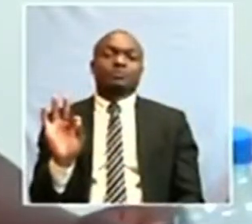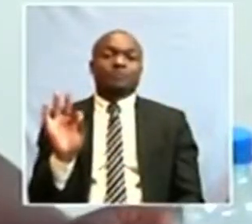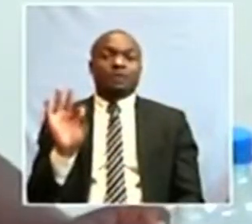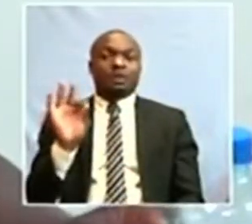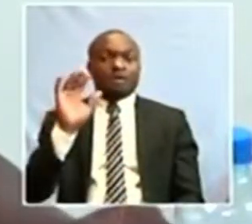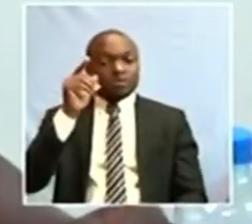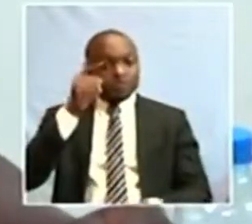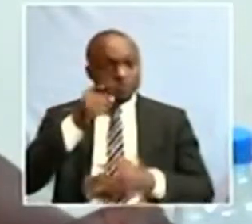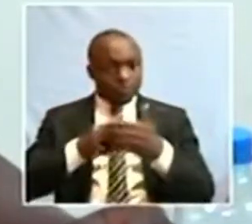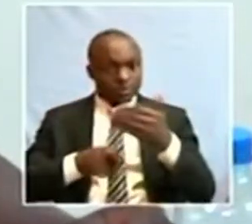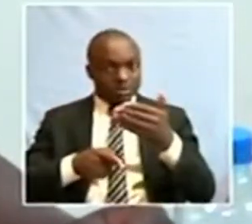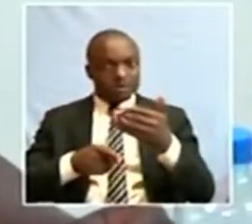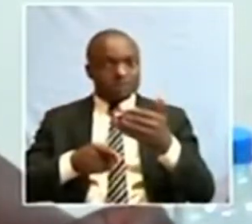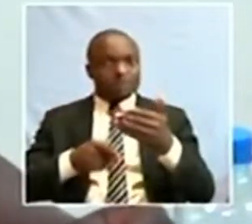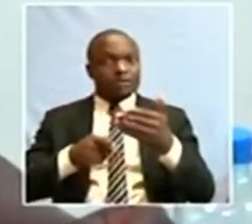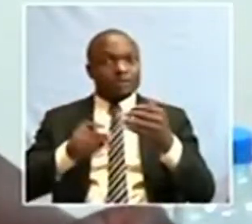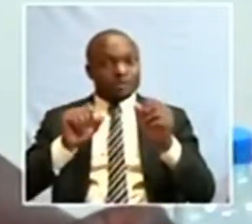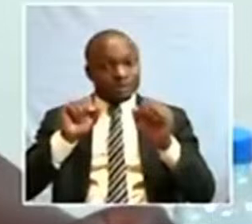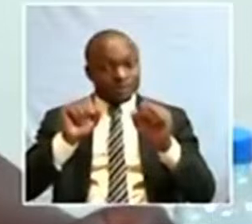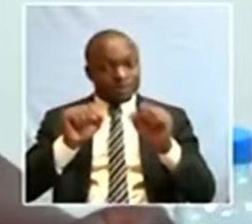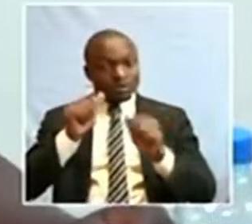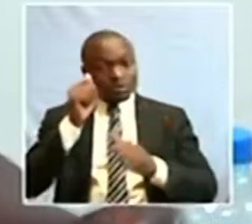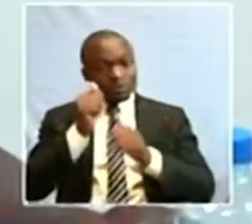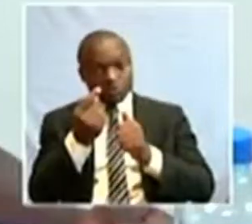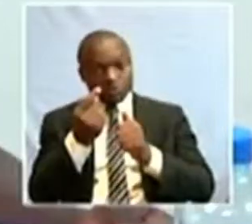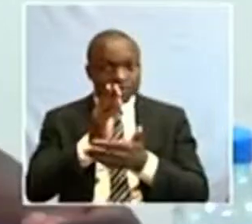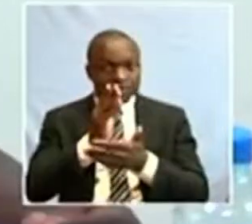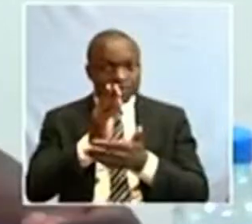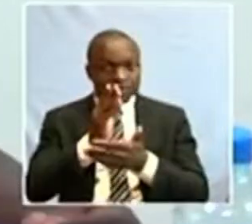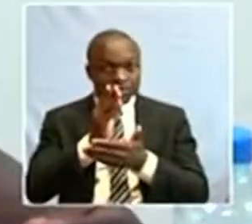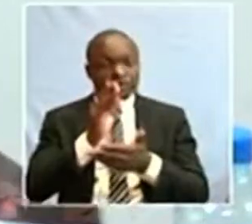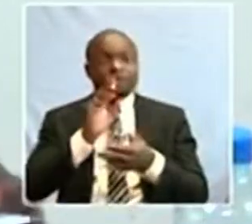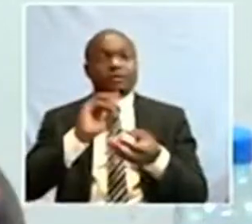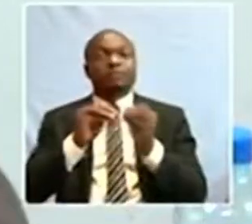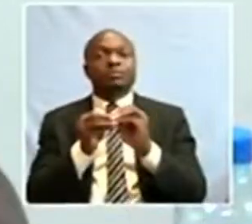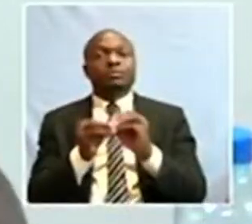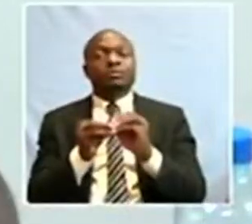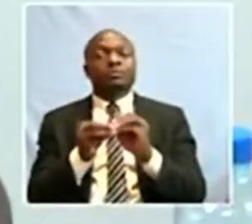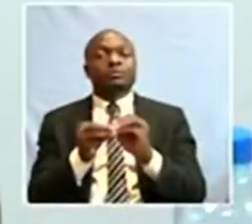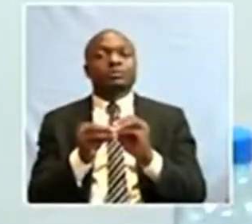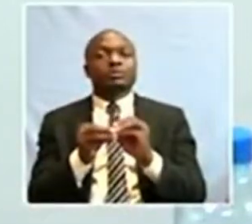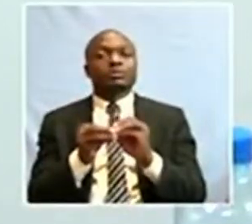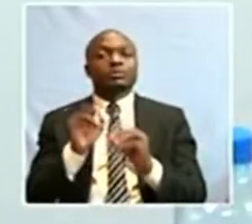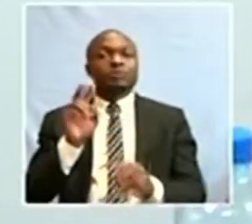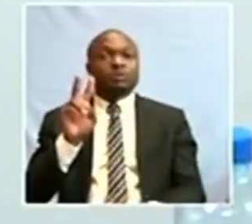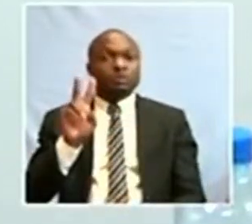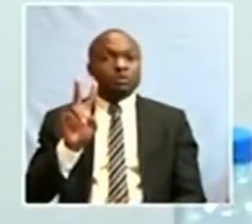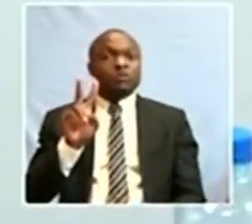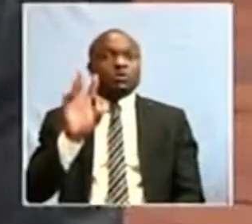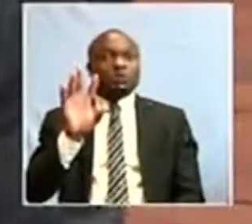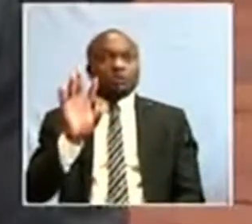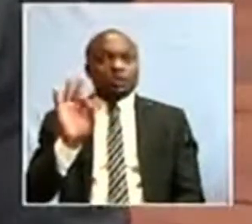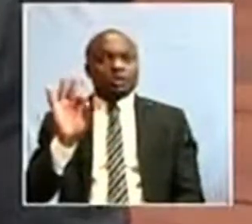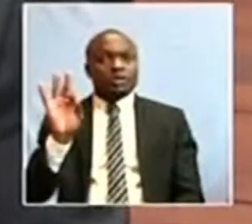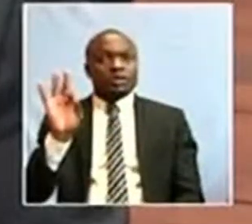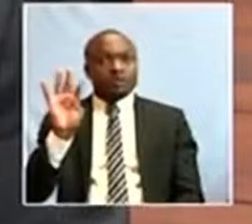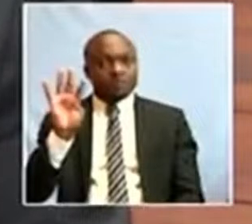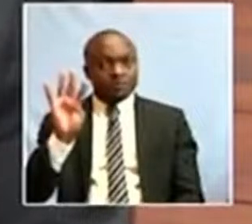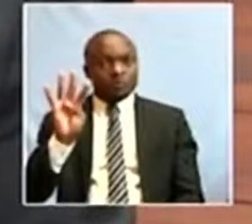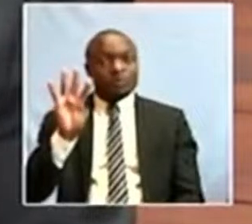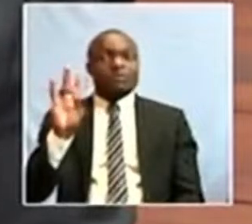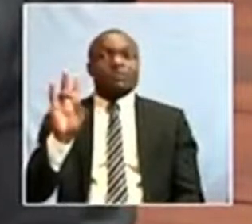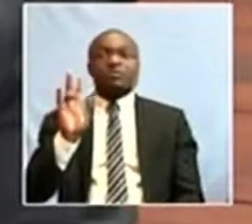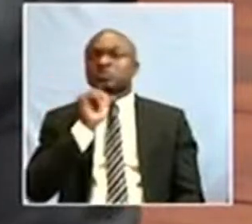What are we supposed to get as correct figures for the two? It's 299, 47, not